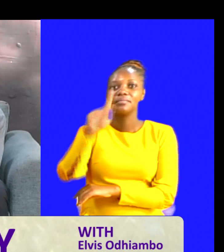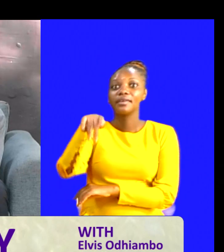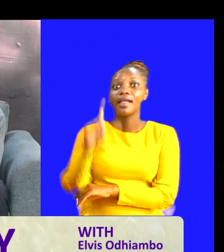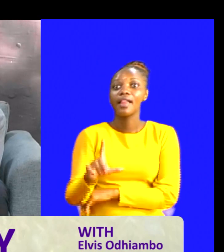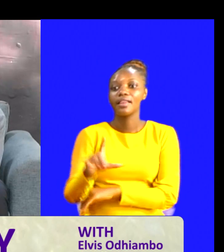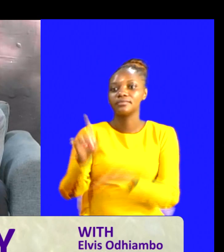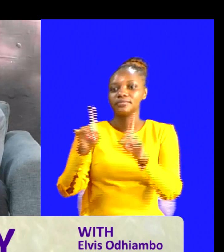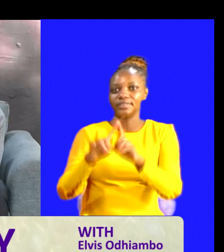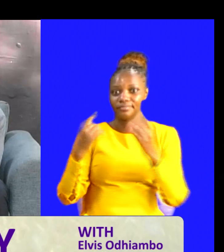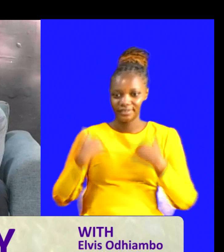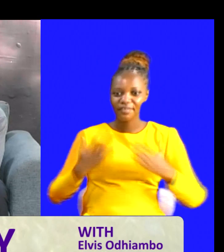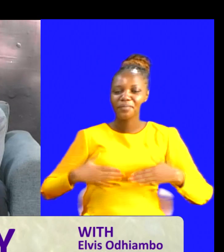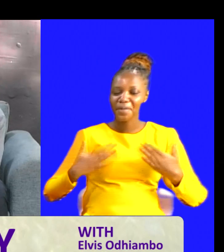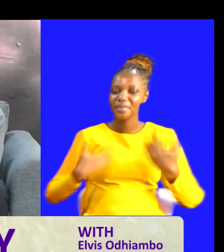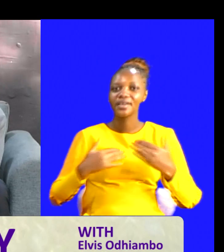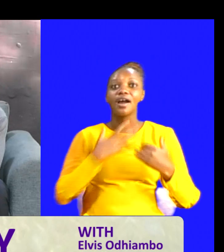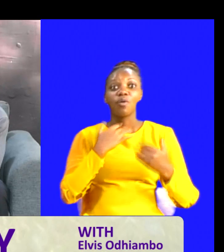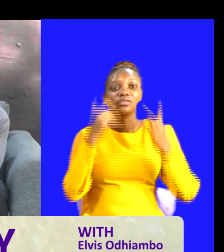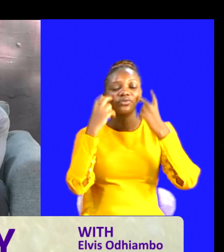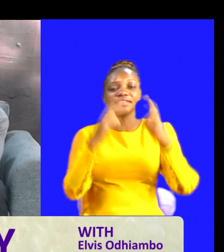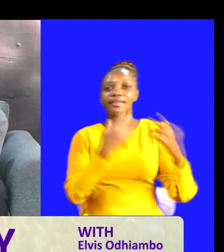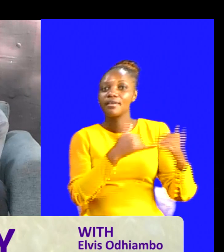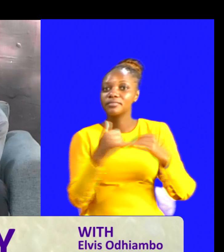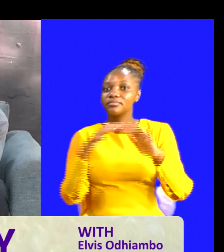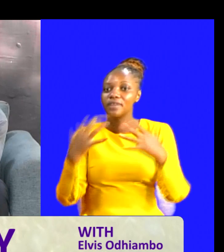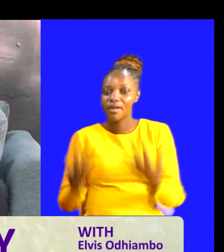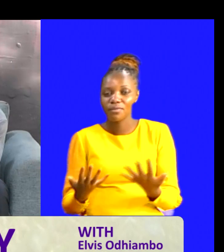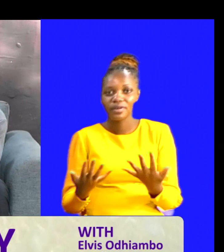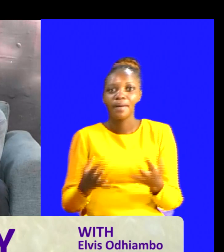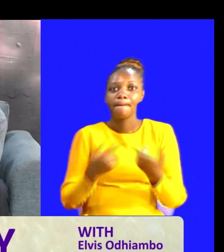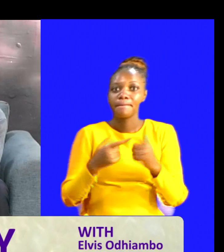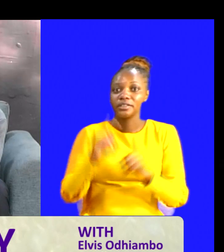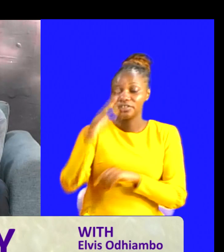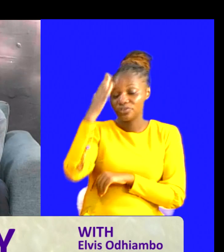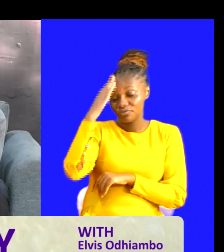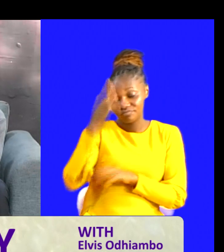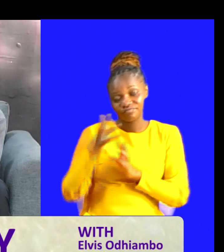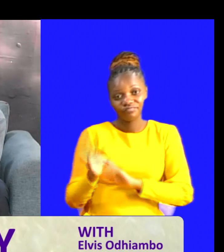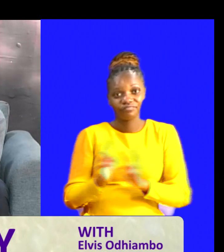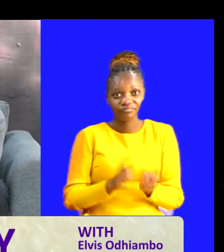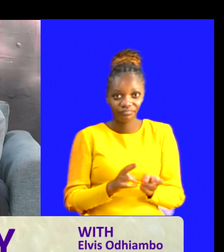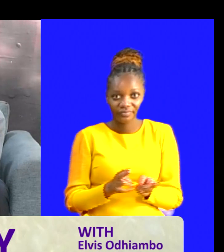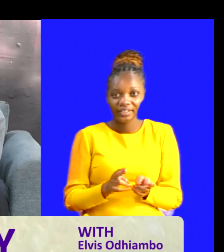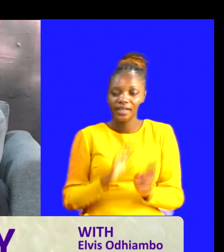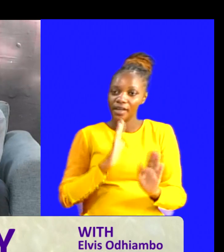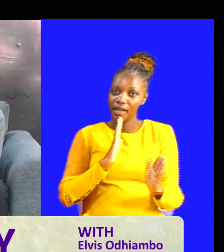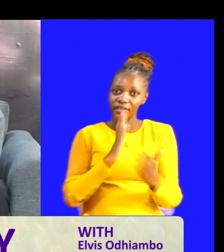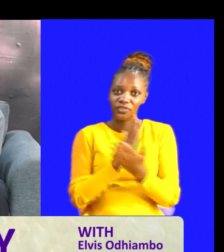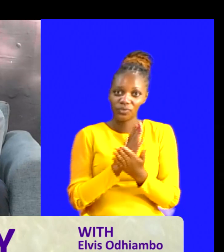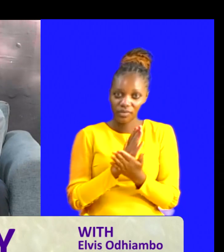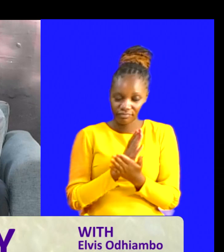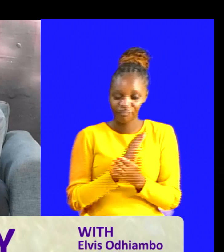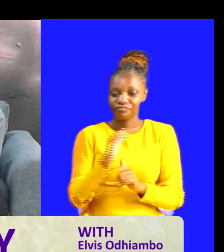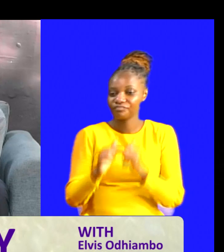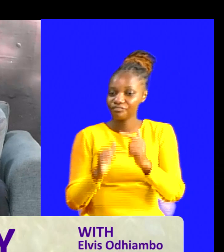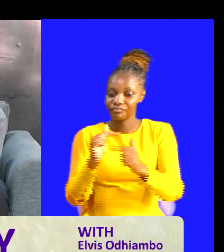Nenene. So I'm really excited how to see the games will fare on. But kama kwa hivyo nimesema, make sure you catch up with us through our social